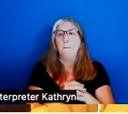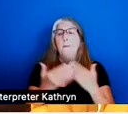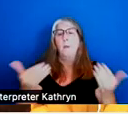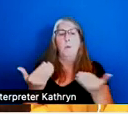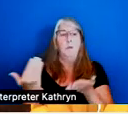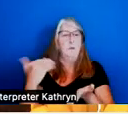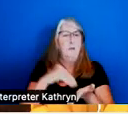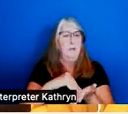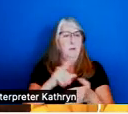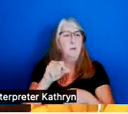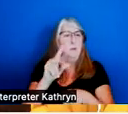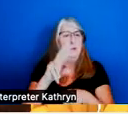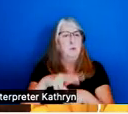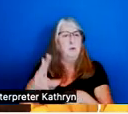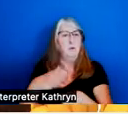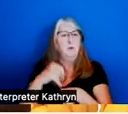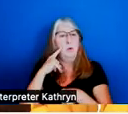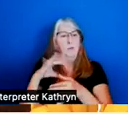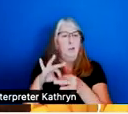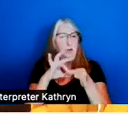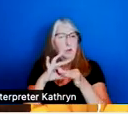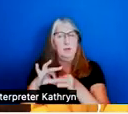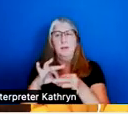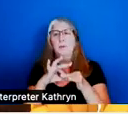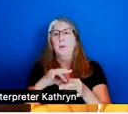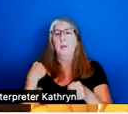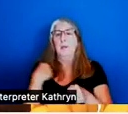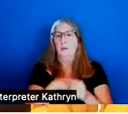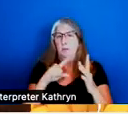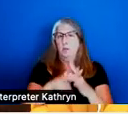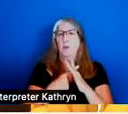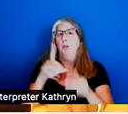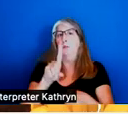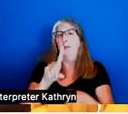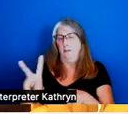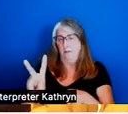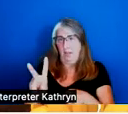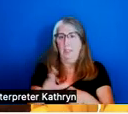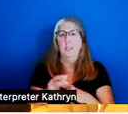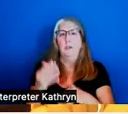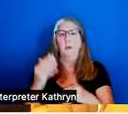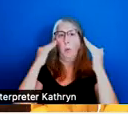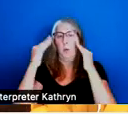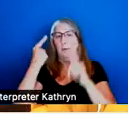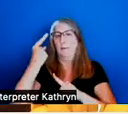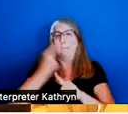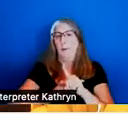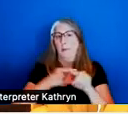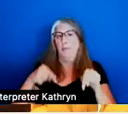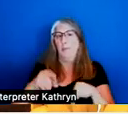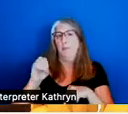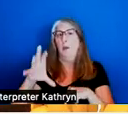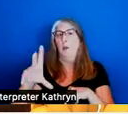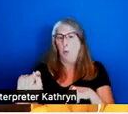again, the 2022 Call for Unity. As we start Domestic Violence Awareness Month this